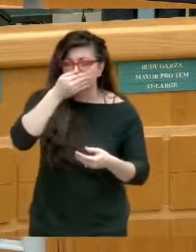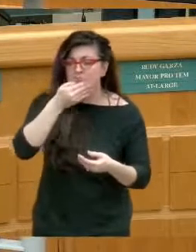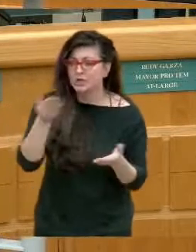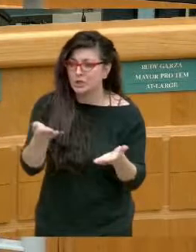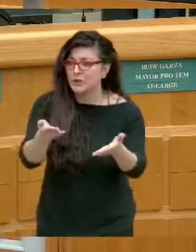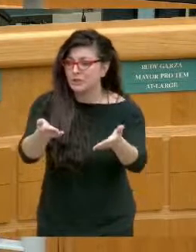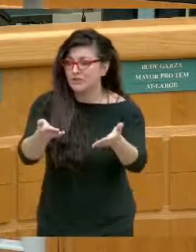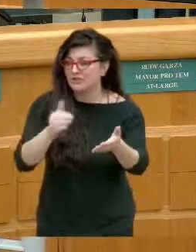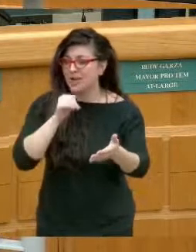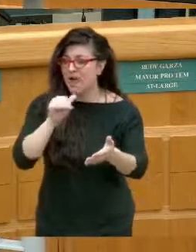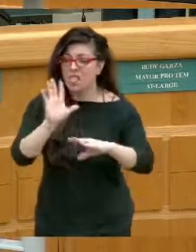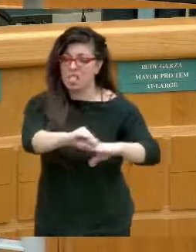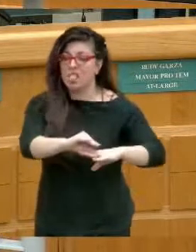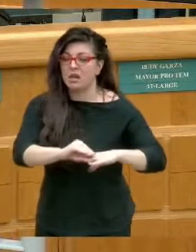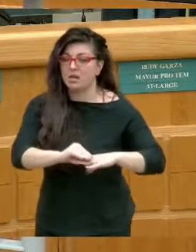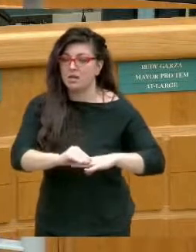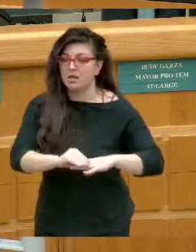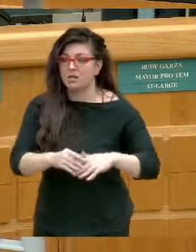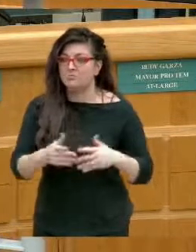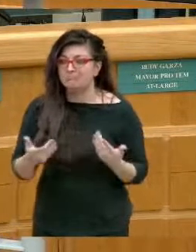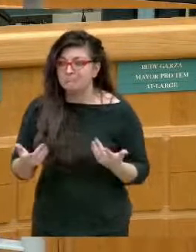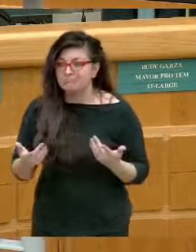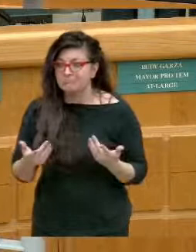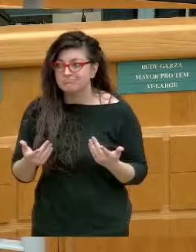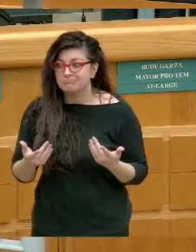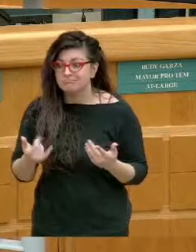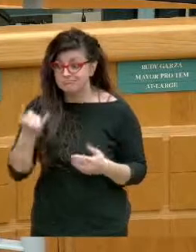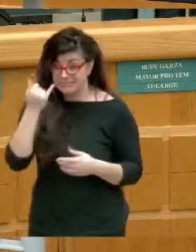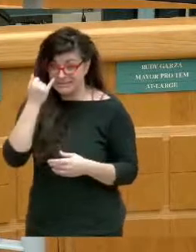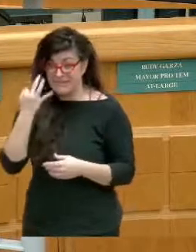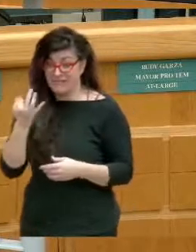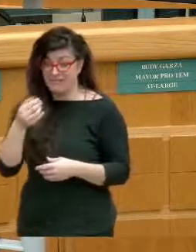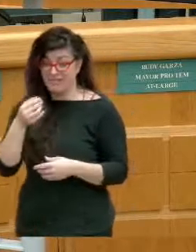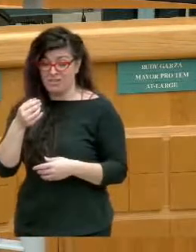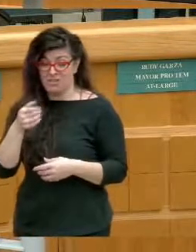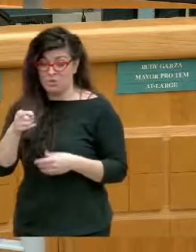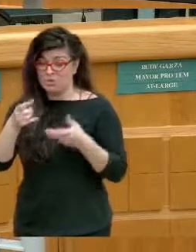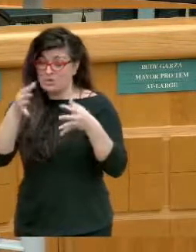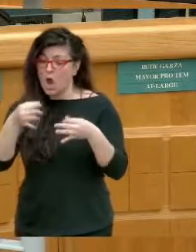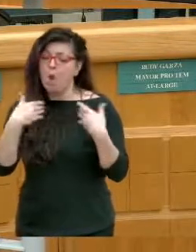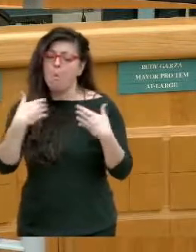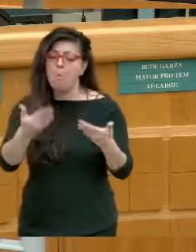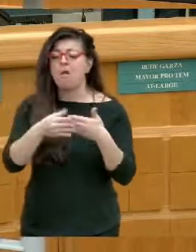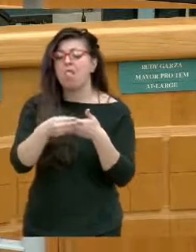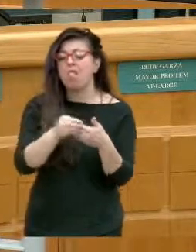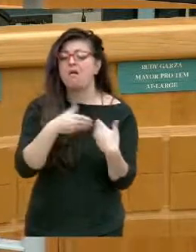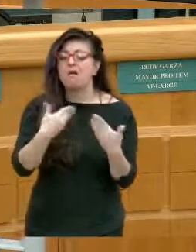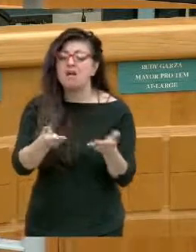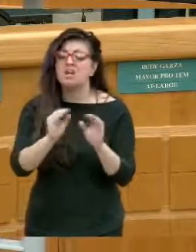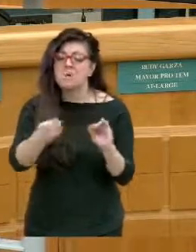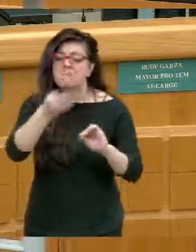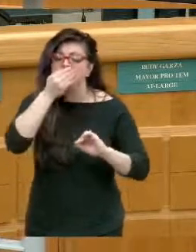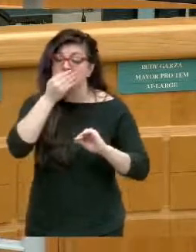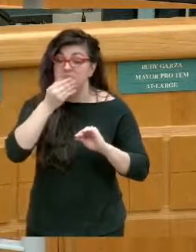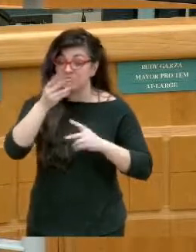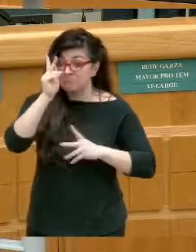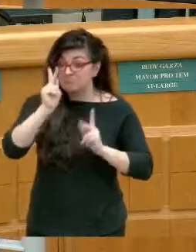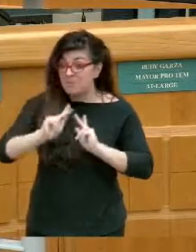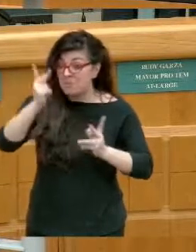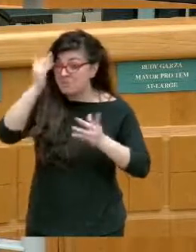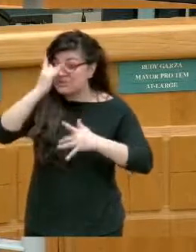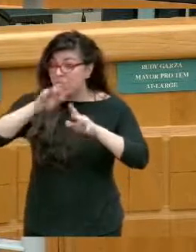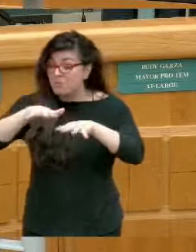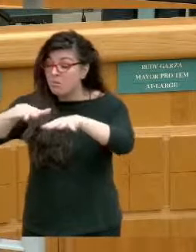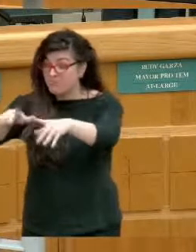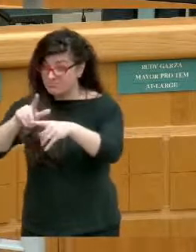about how many people won't show up if that's the way that you run your business versus how many people will. So I think there's a lot of